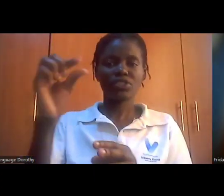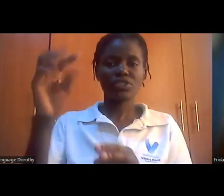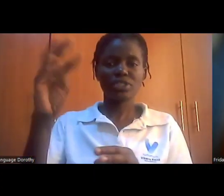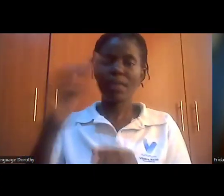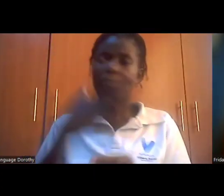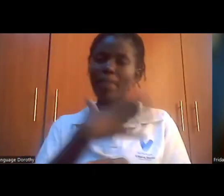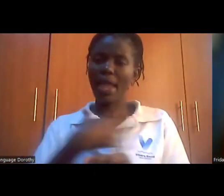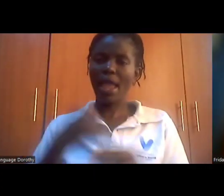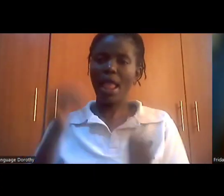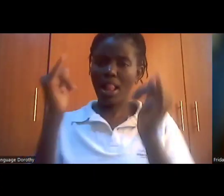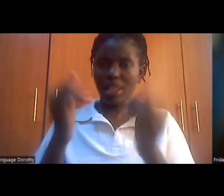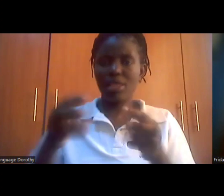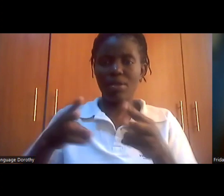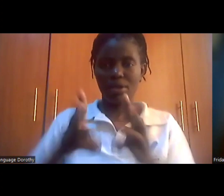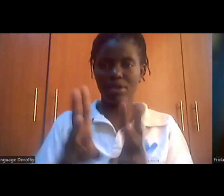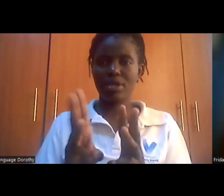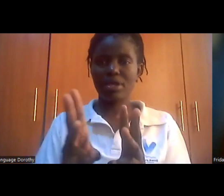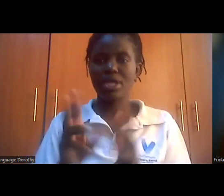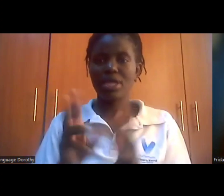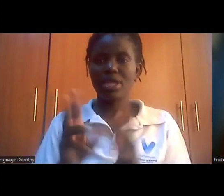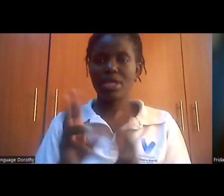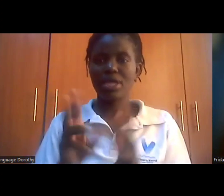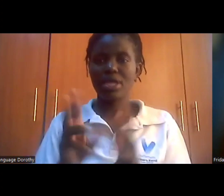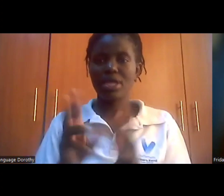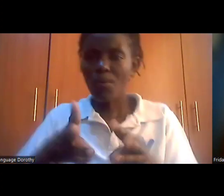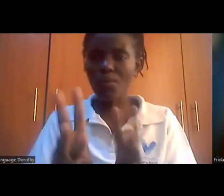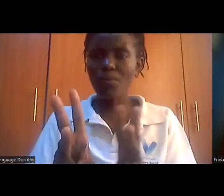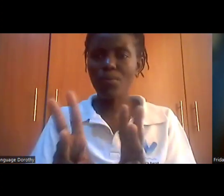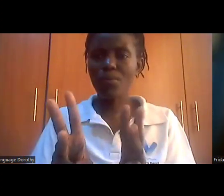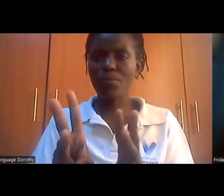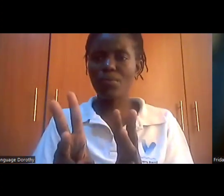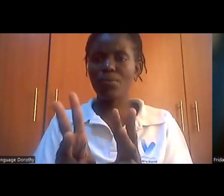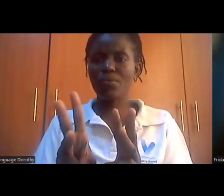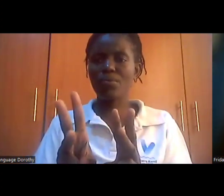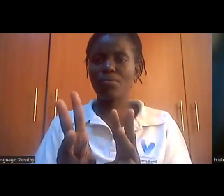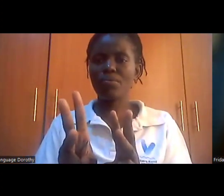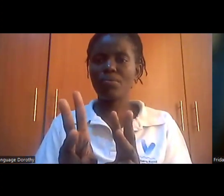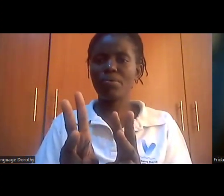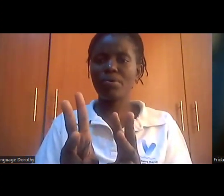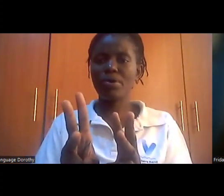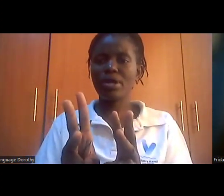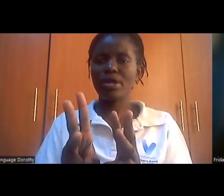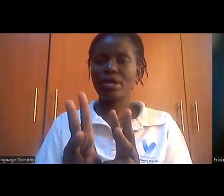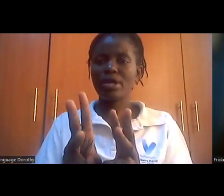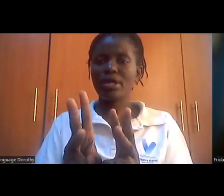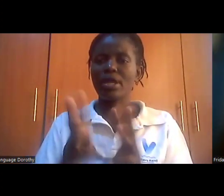In terms of traditional katas, they are the ones who are known to perform